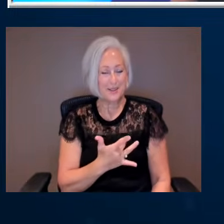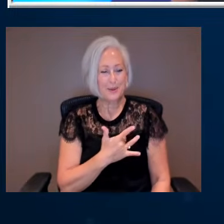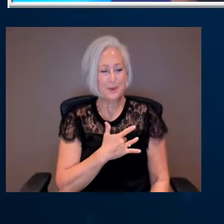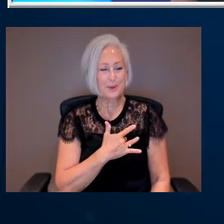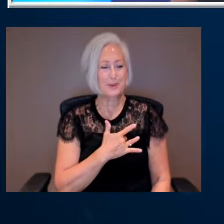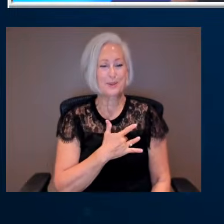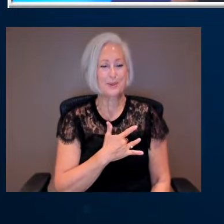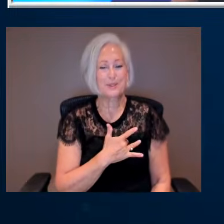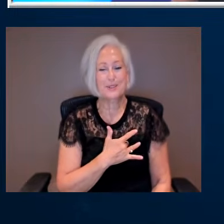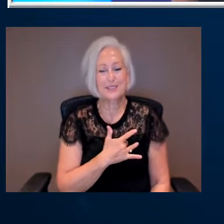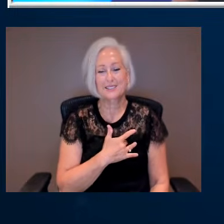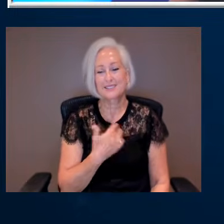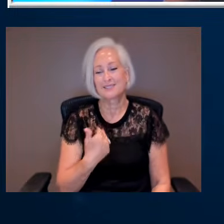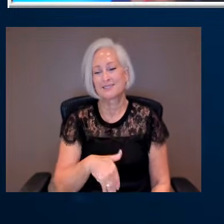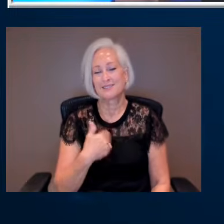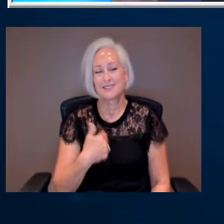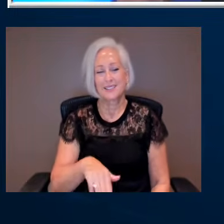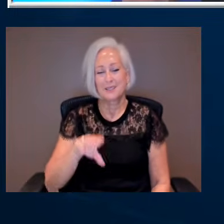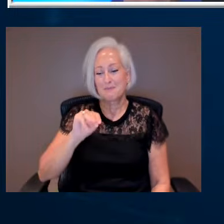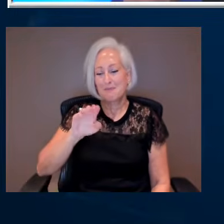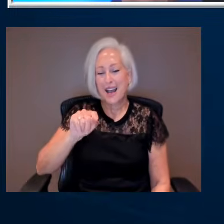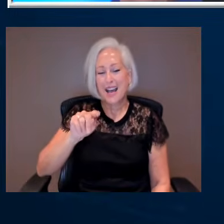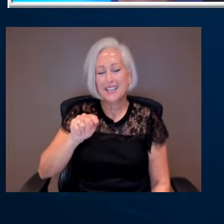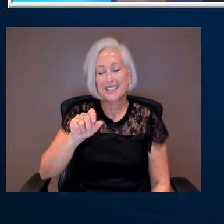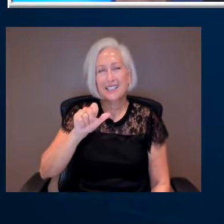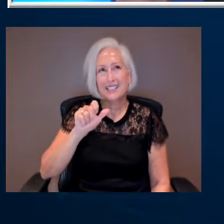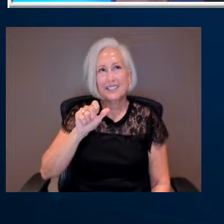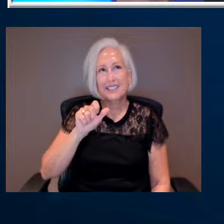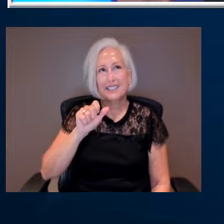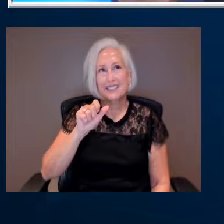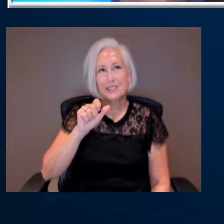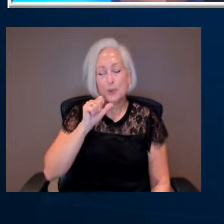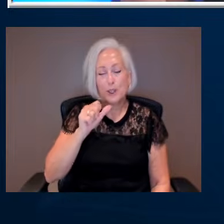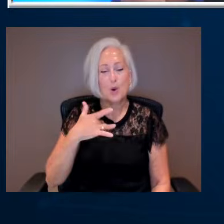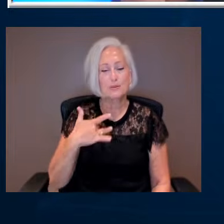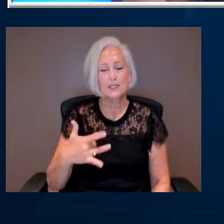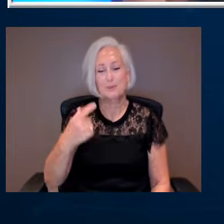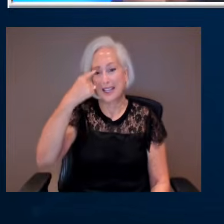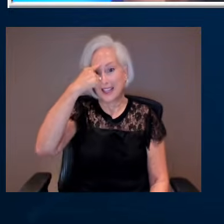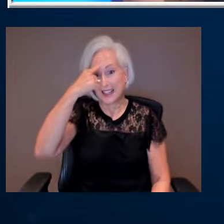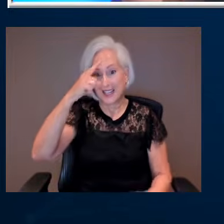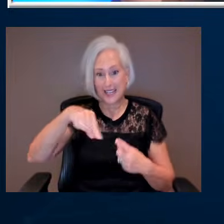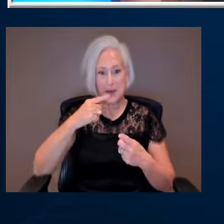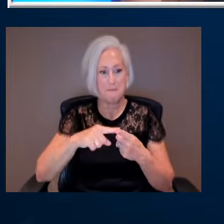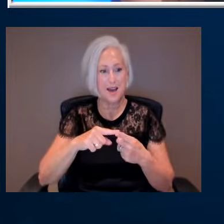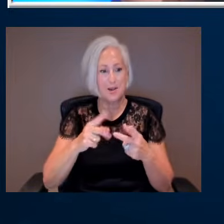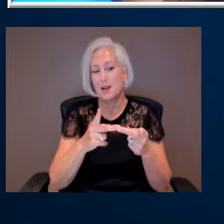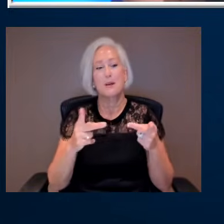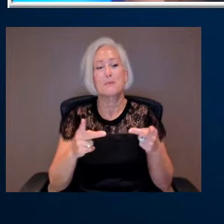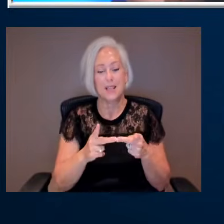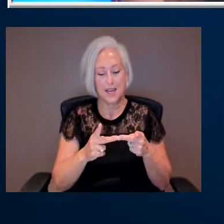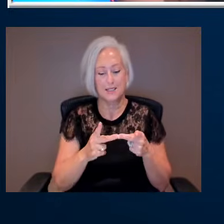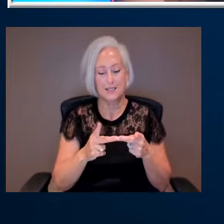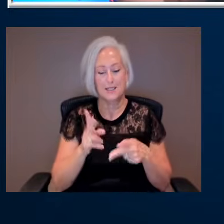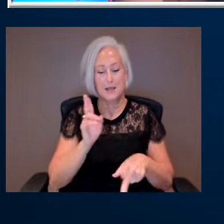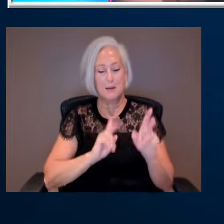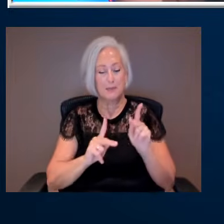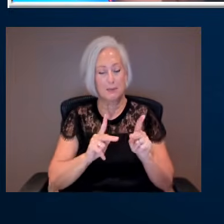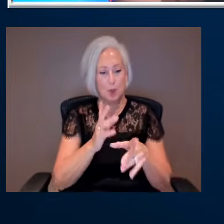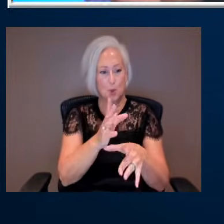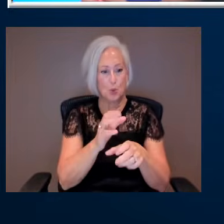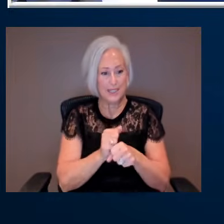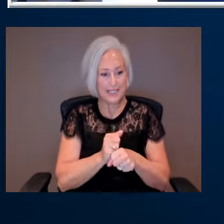Matt, because I don't think we think about, a place where people are getting their treatment and that